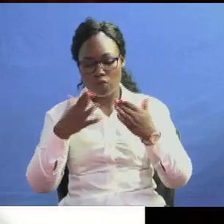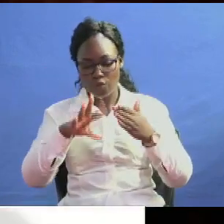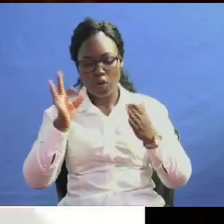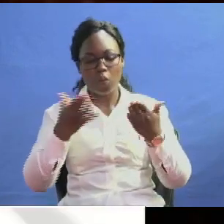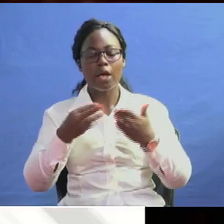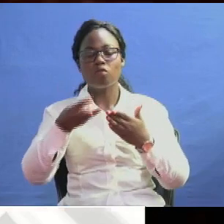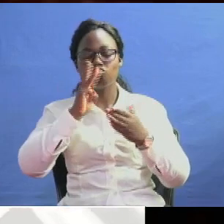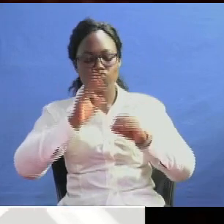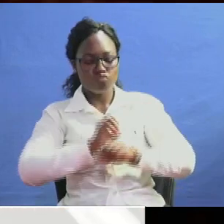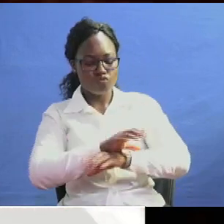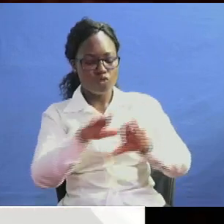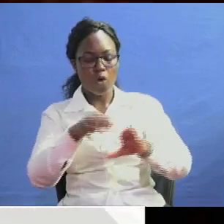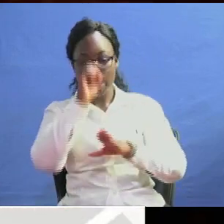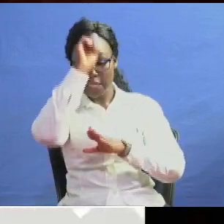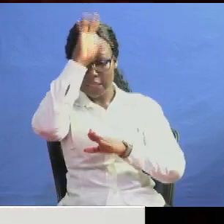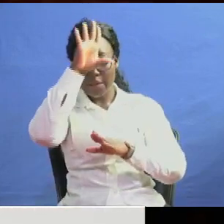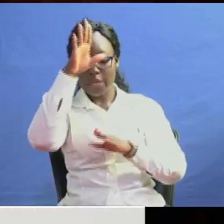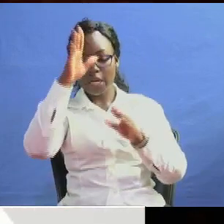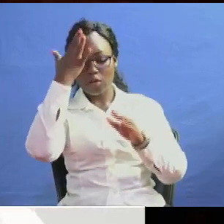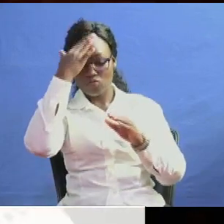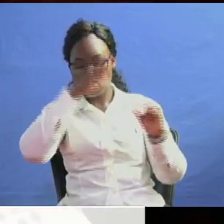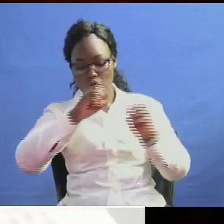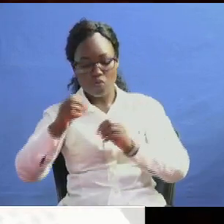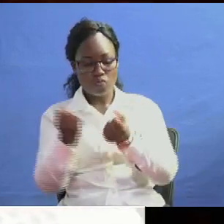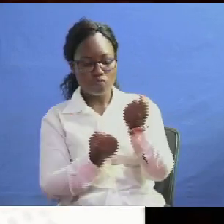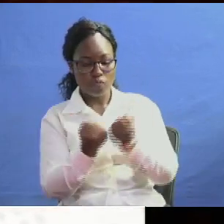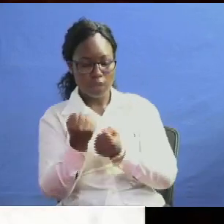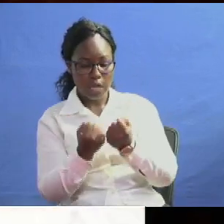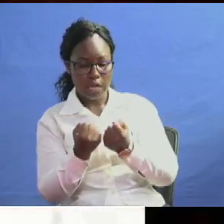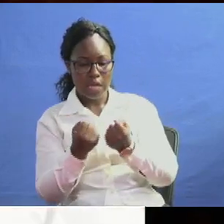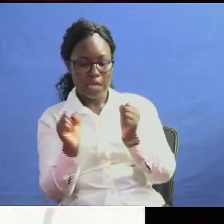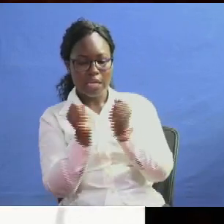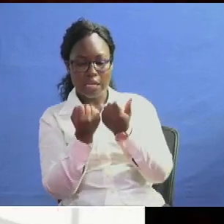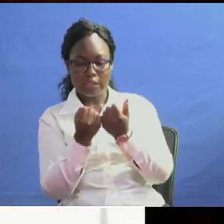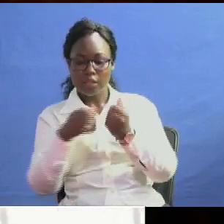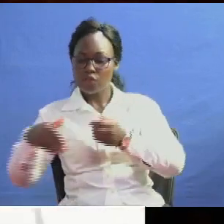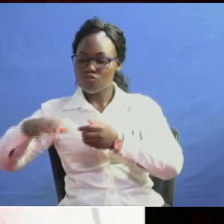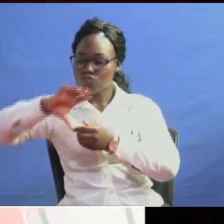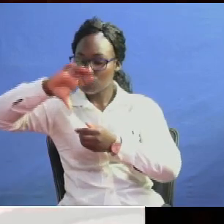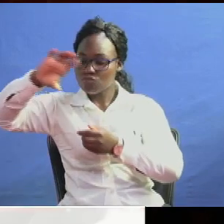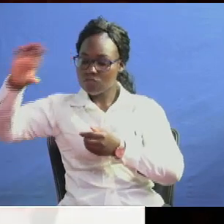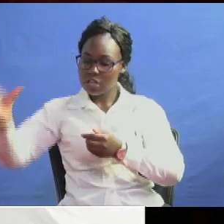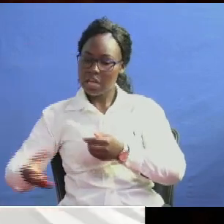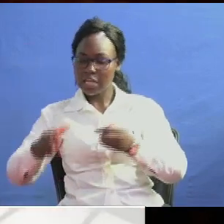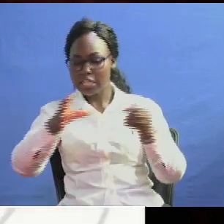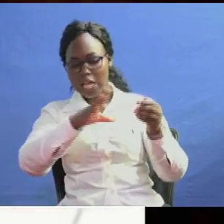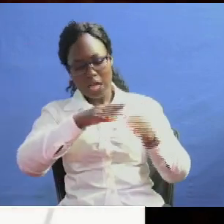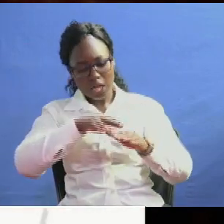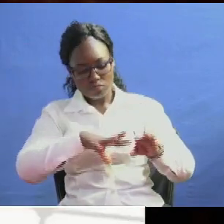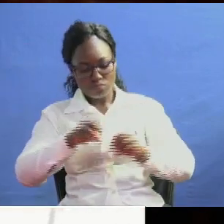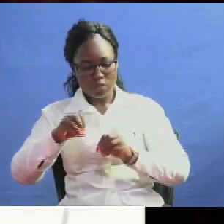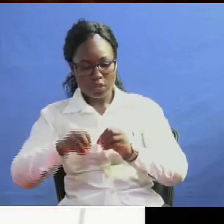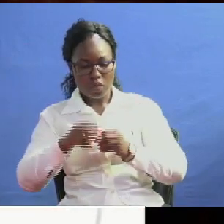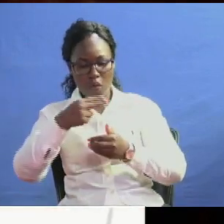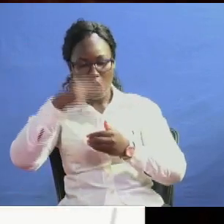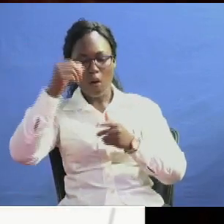upwards. It's like a miracle. You know, you put your car on neutral on a hill, the car goes upwards, not downwards. On a